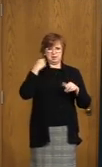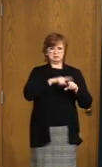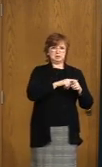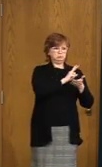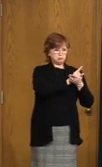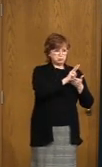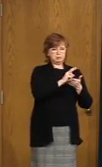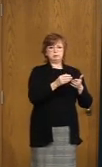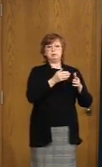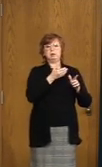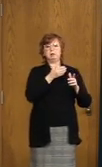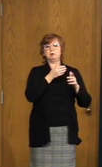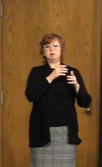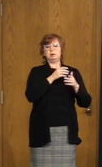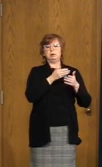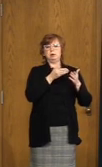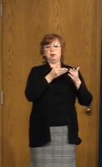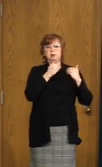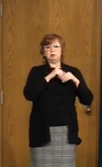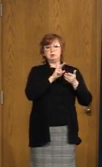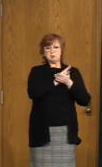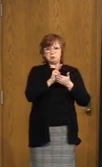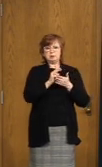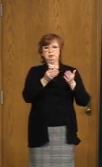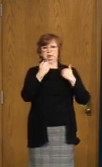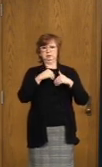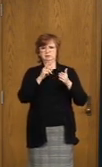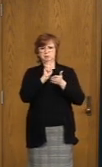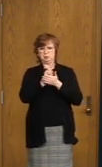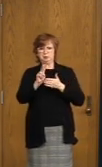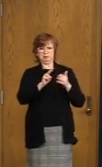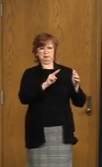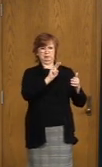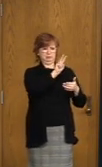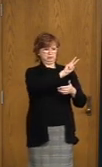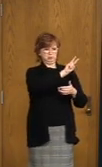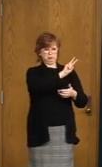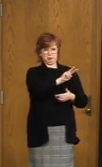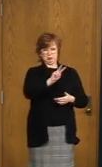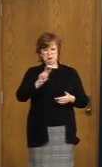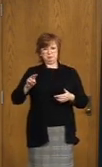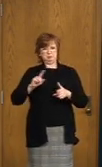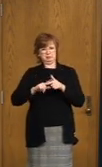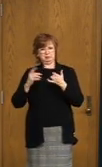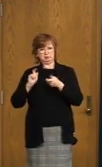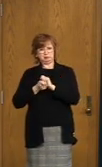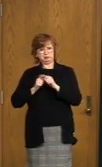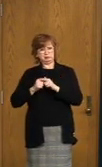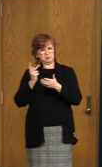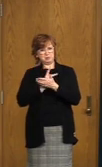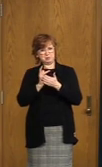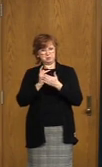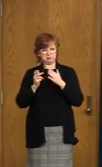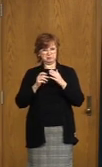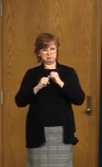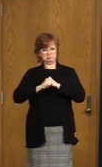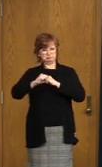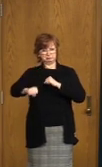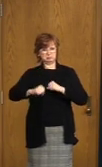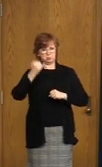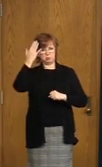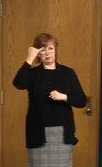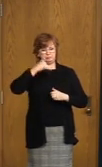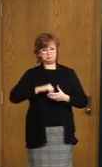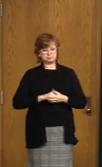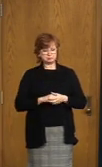just wondering why you chose 3 weeks to extend the measures, given that we can see cases seem to be declining,